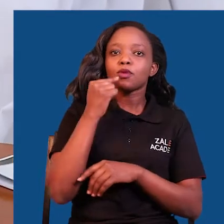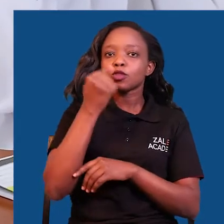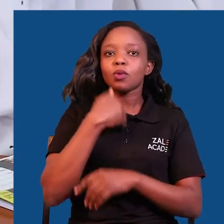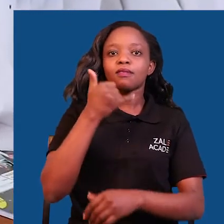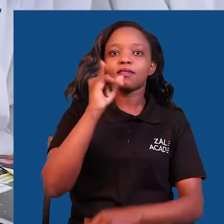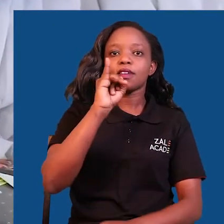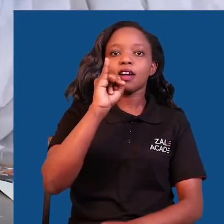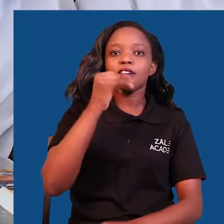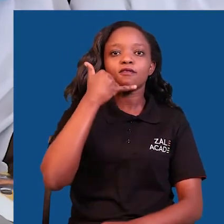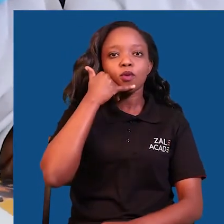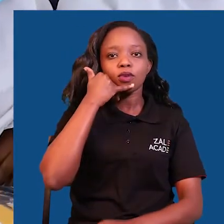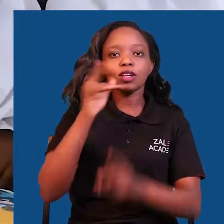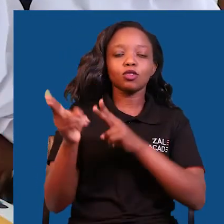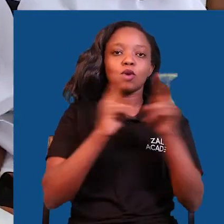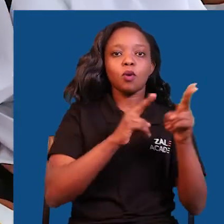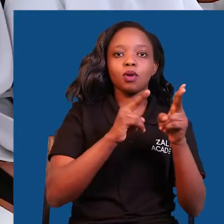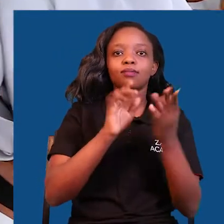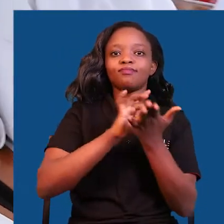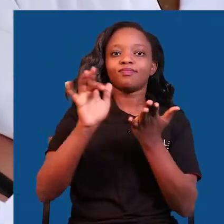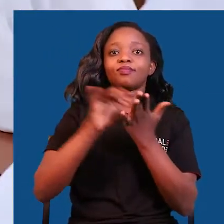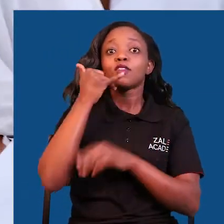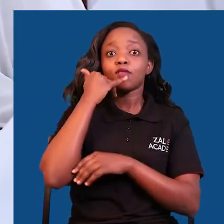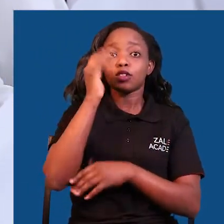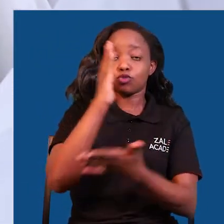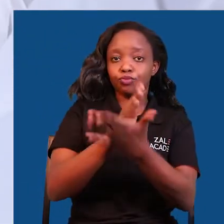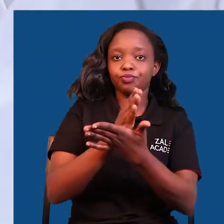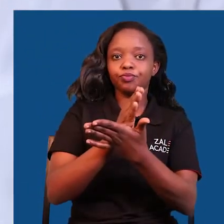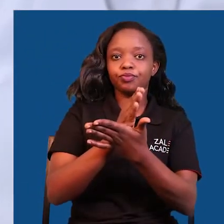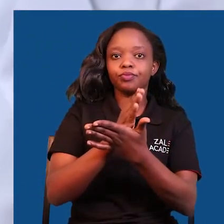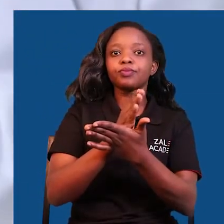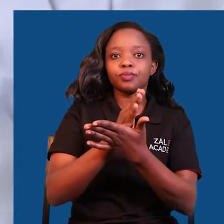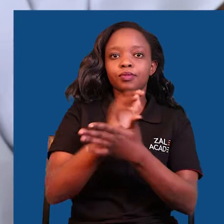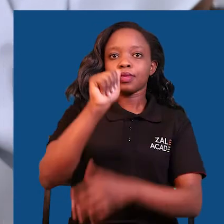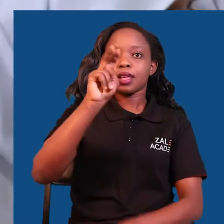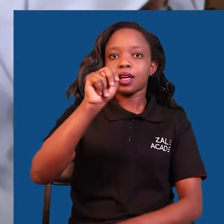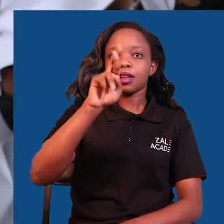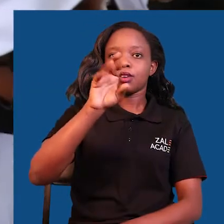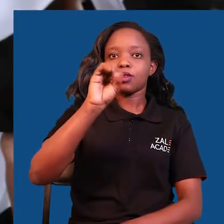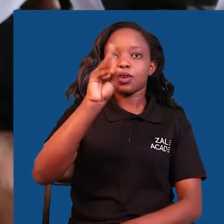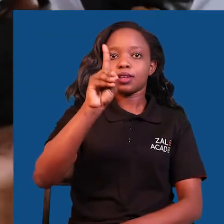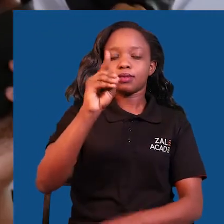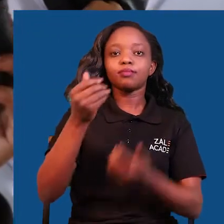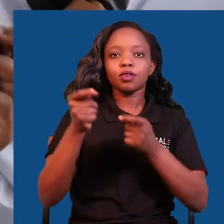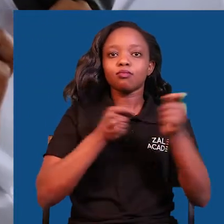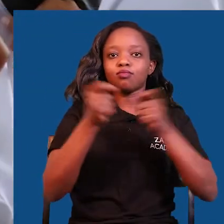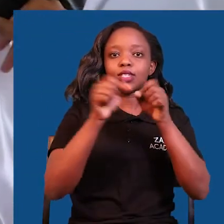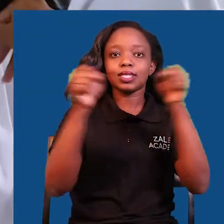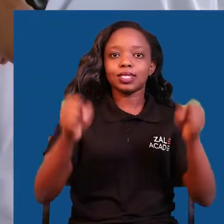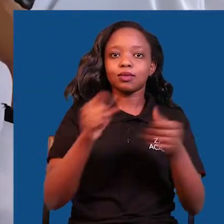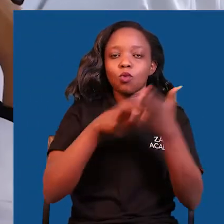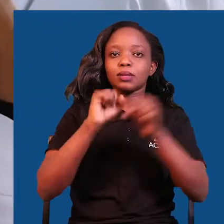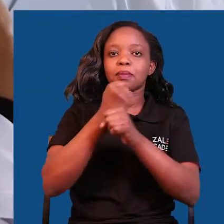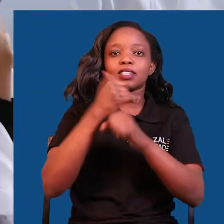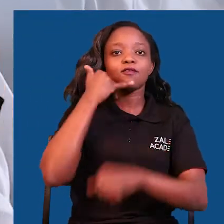those who have iPhones and those who have Android phones. Correct? Now, Android is an operating system. It's what makes